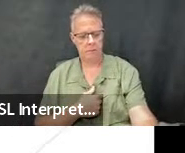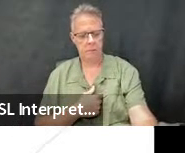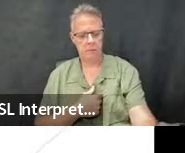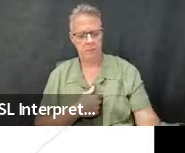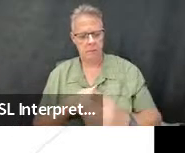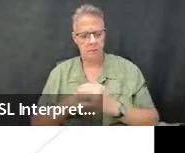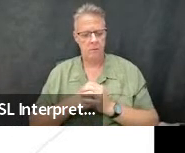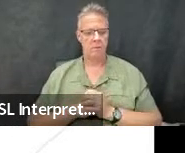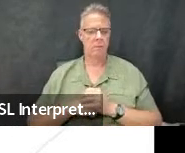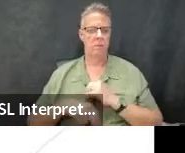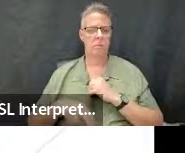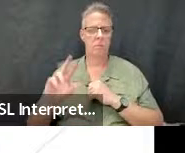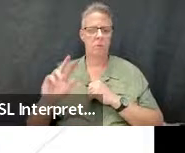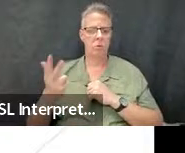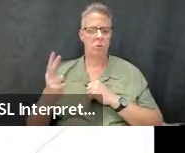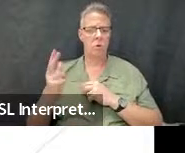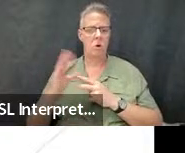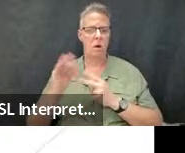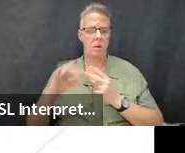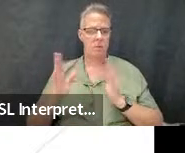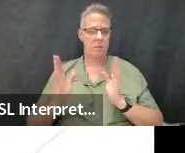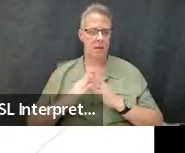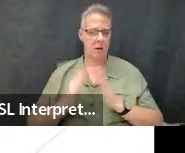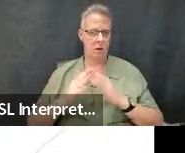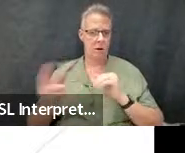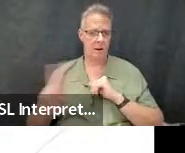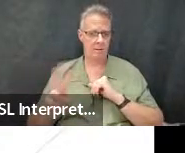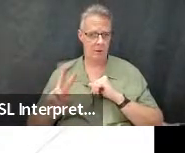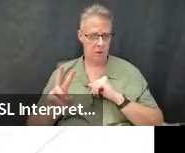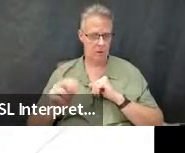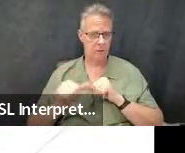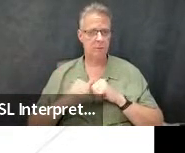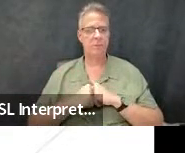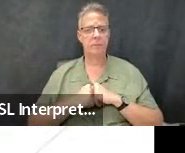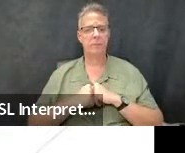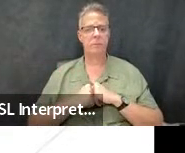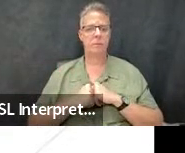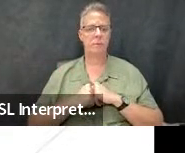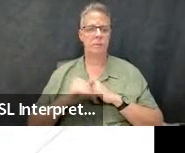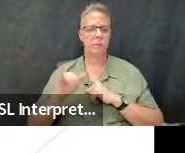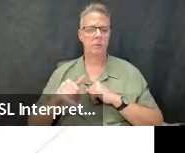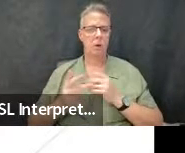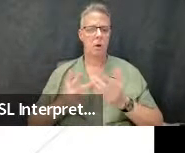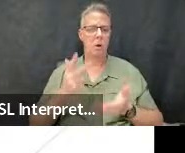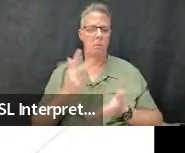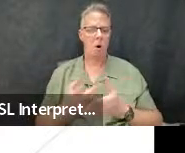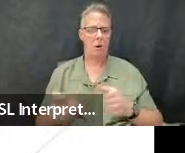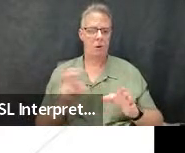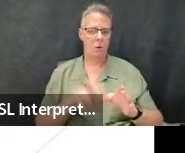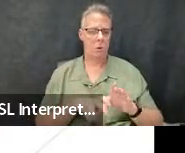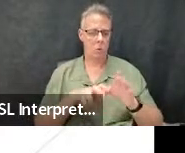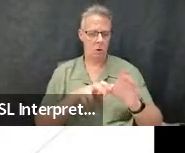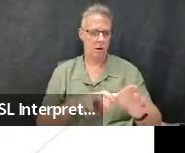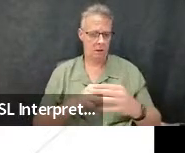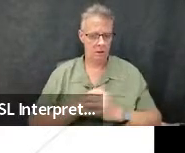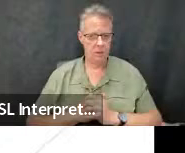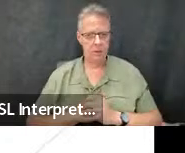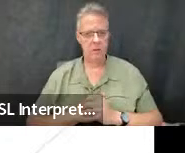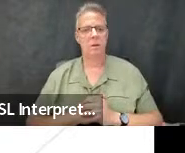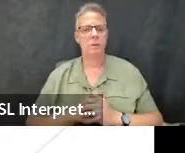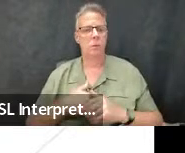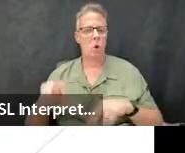And the third option we have in downtown Vancouver area is the park and ride locations. We are looking